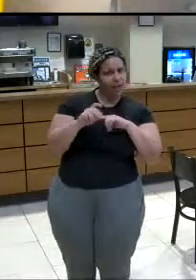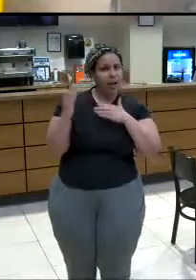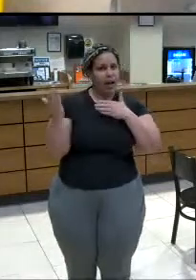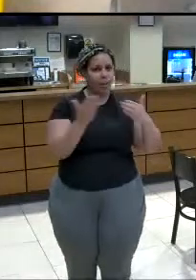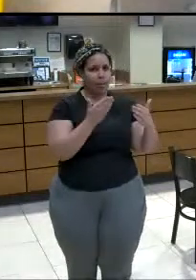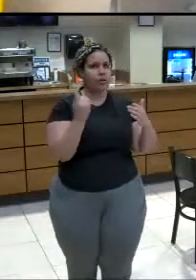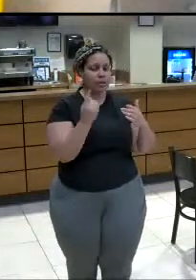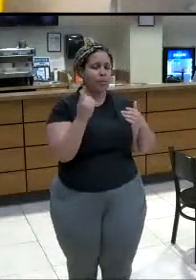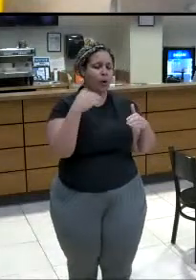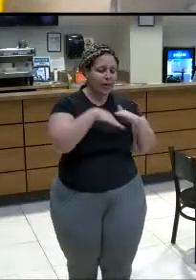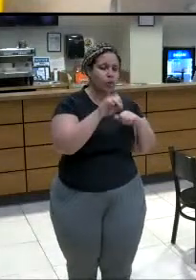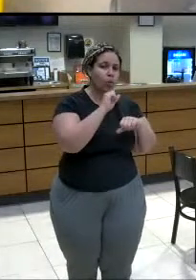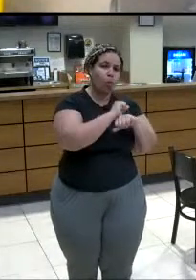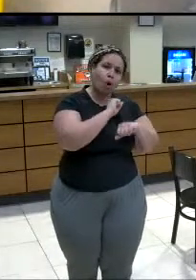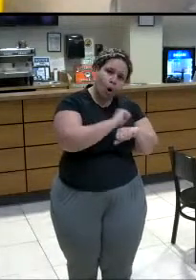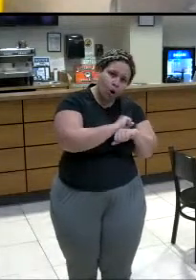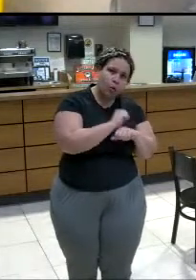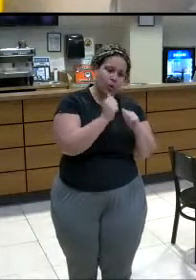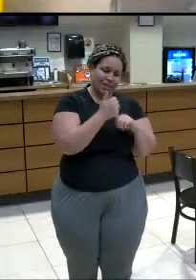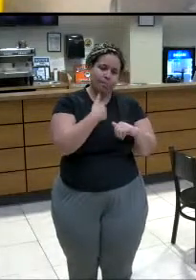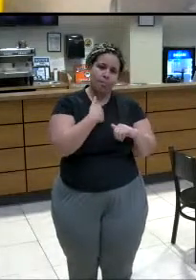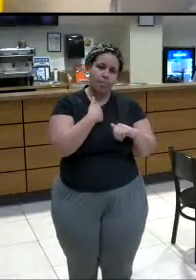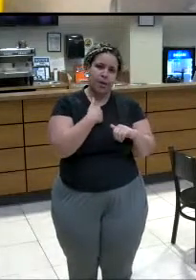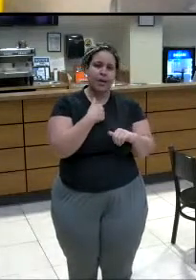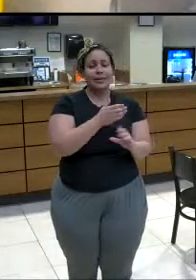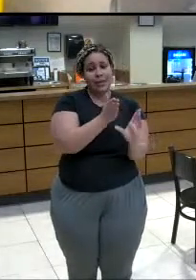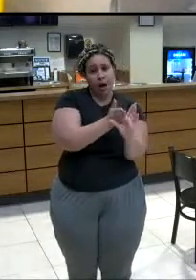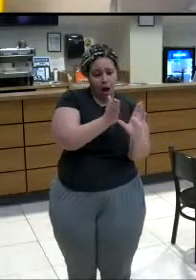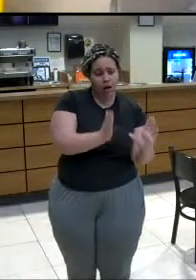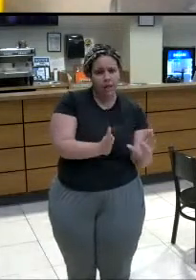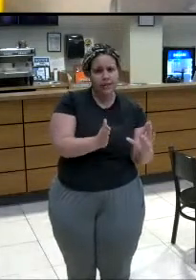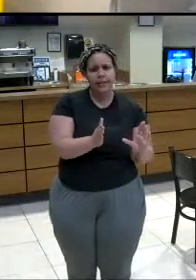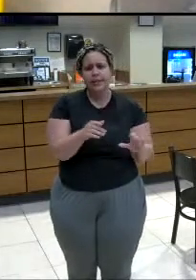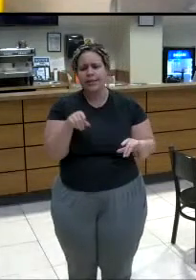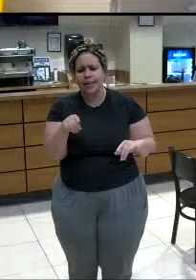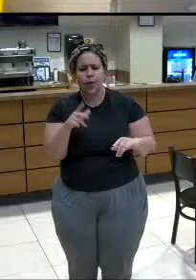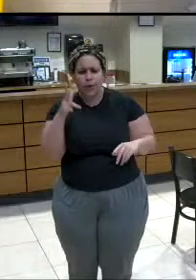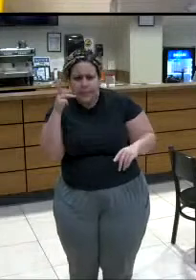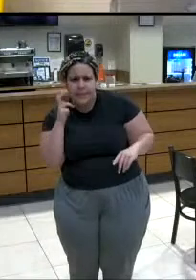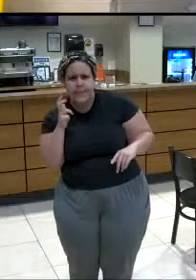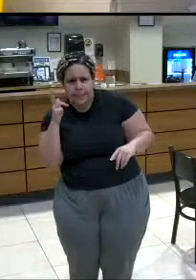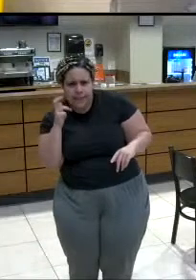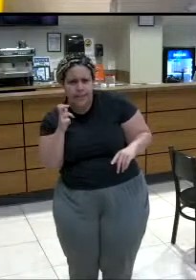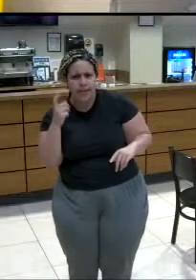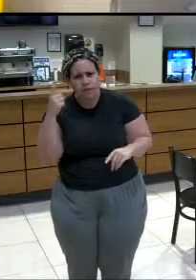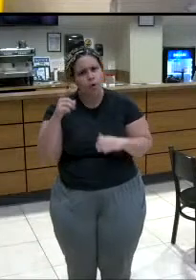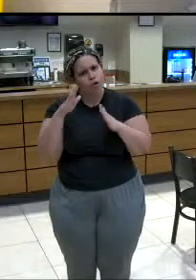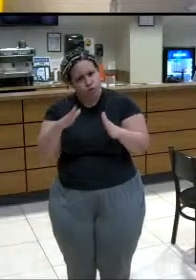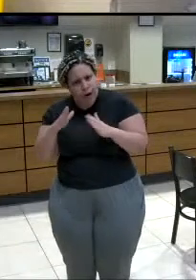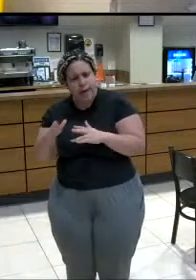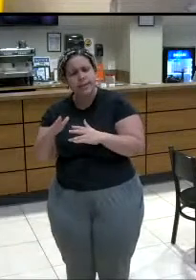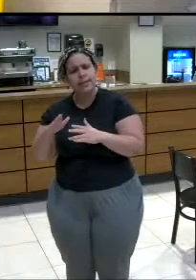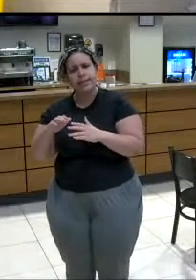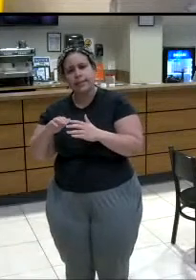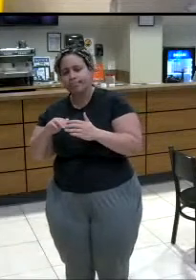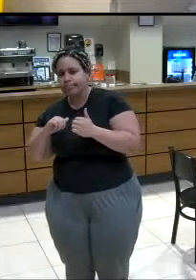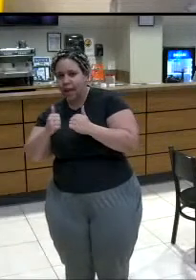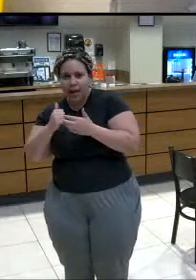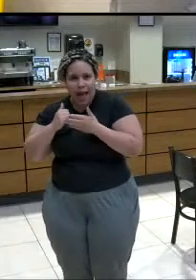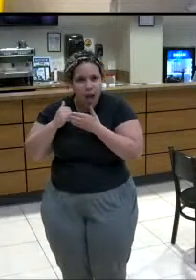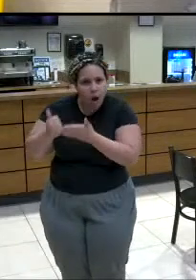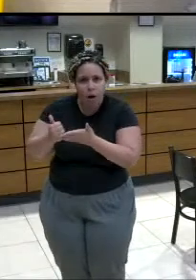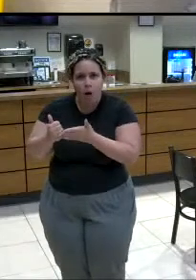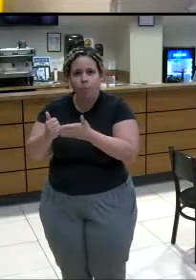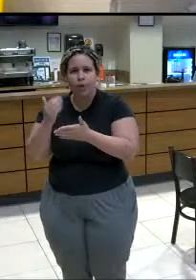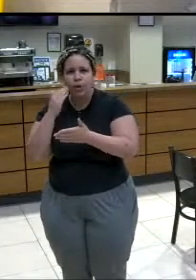behavior specialist, but also the psychologist, and they could just listen in and get strategies to kind of help them, because sometimes as helpers, no